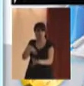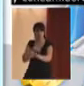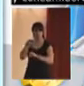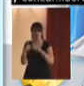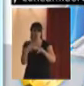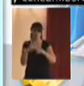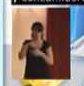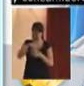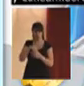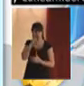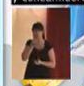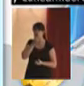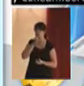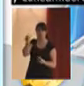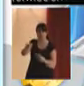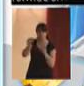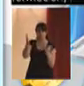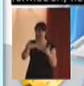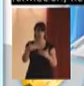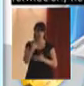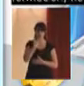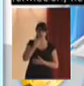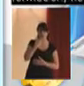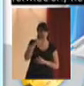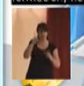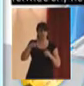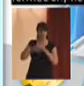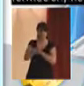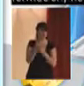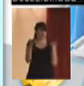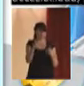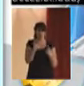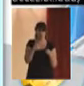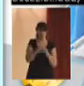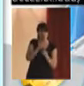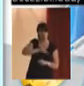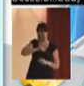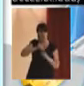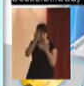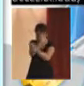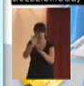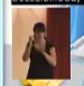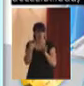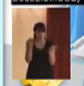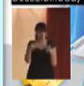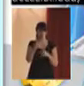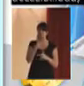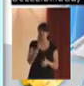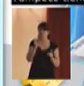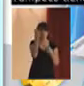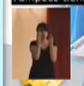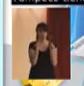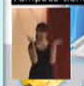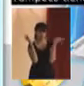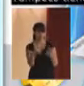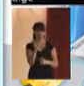prosumers. They are producers and consumers. They have no concept, they have no knowledge on accessibility, they are not aware of that. They do not